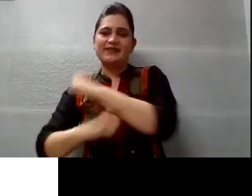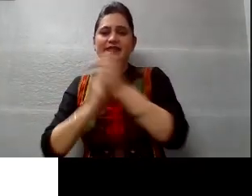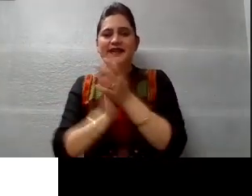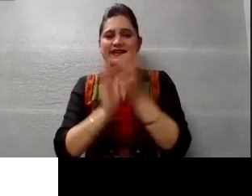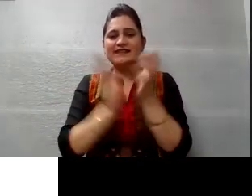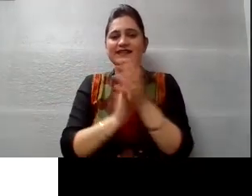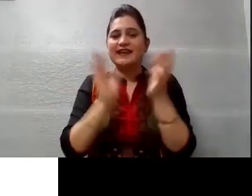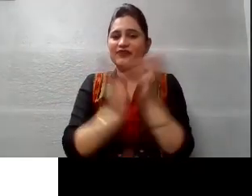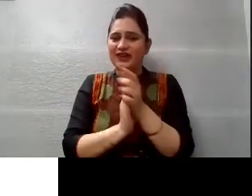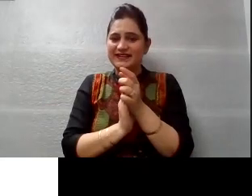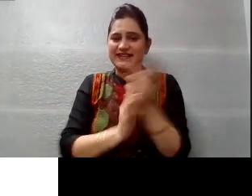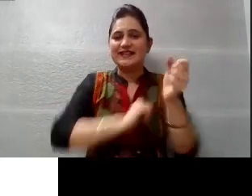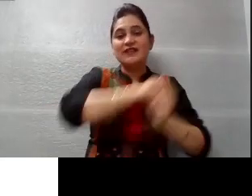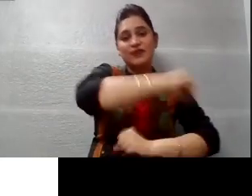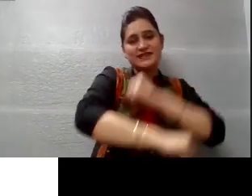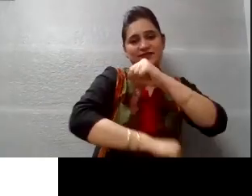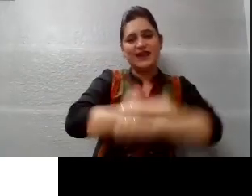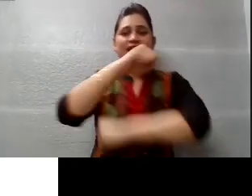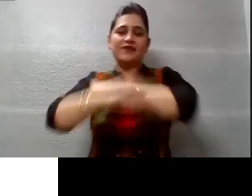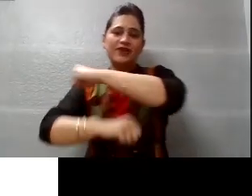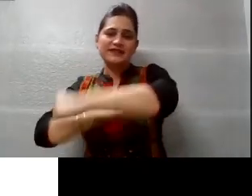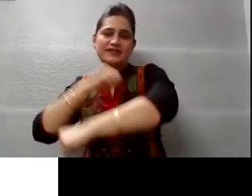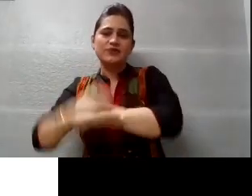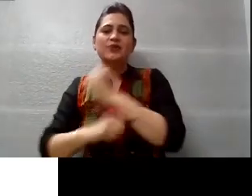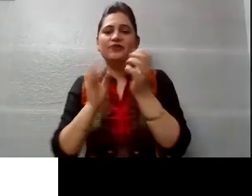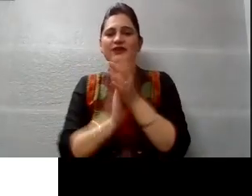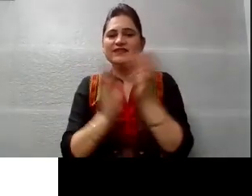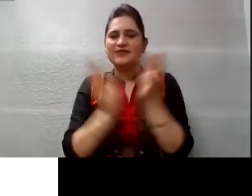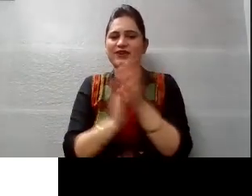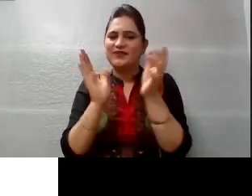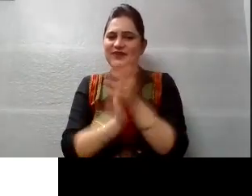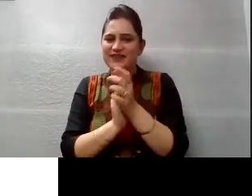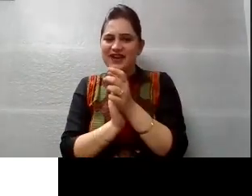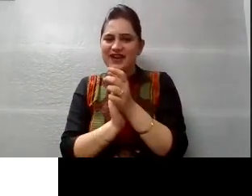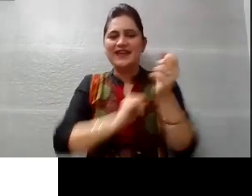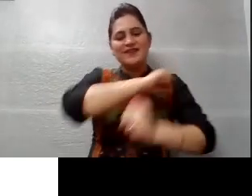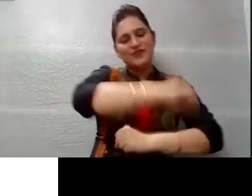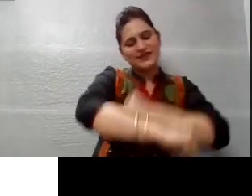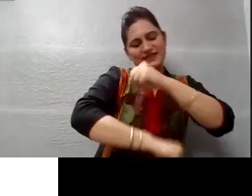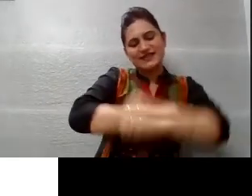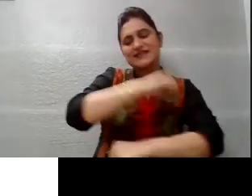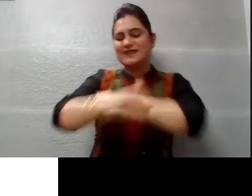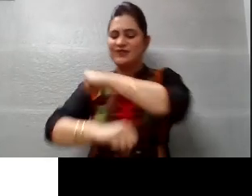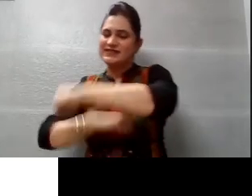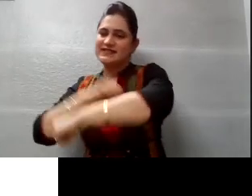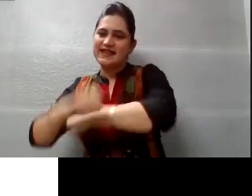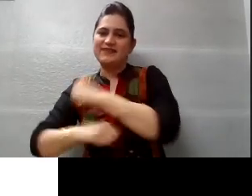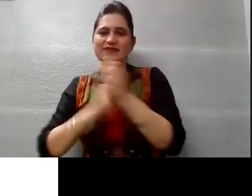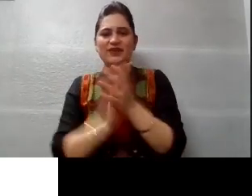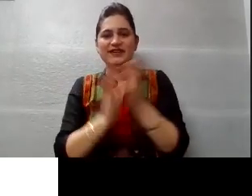37, 38, 29, 40. 41, 42, 43, 44, 45. 46,